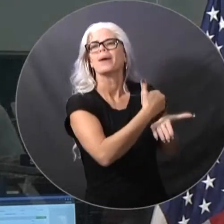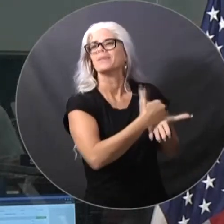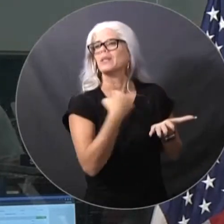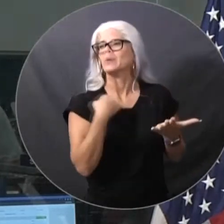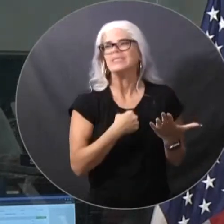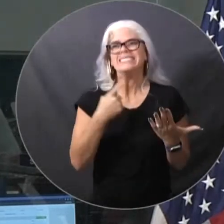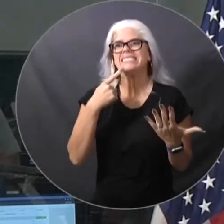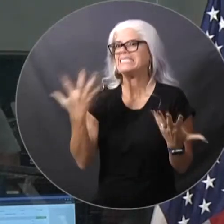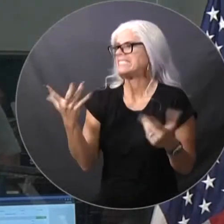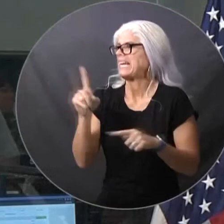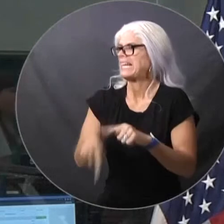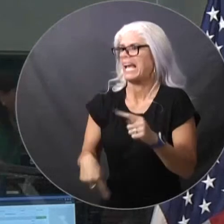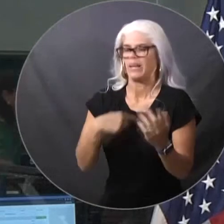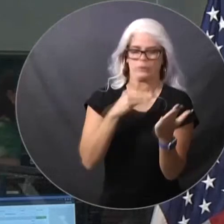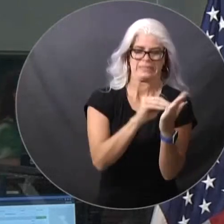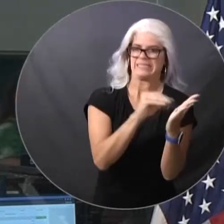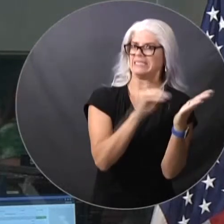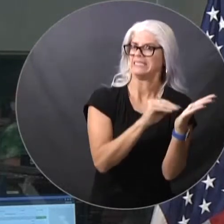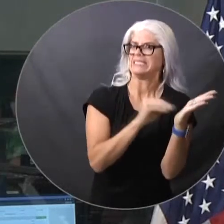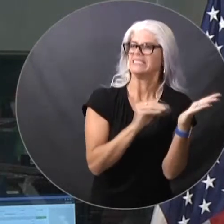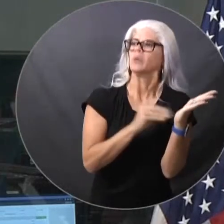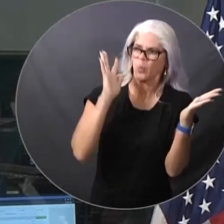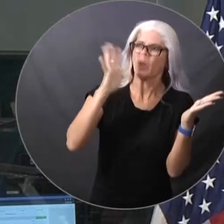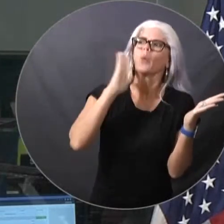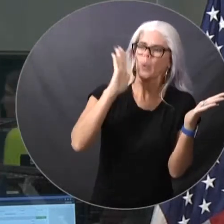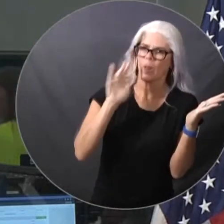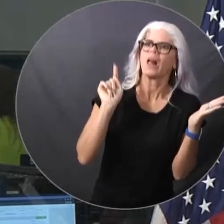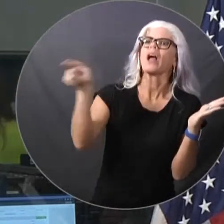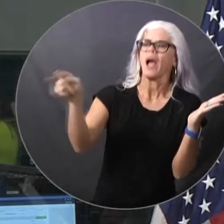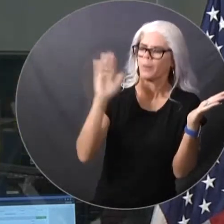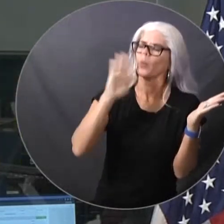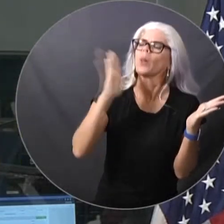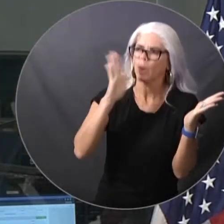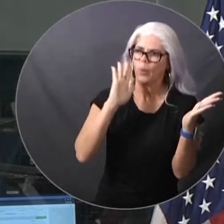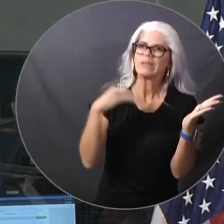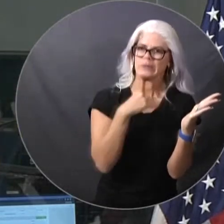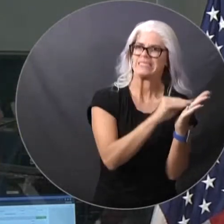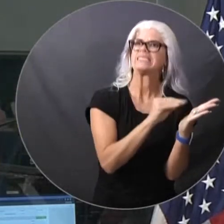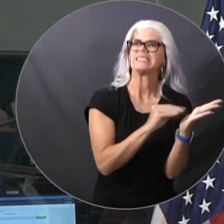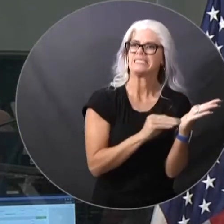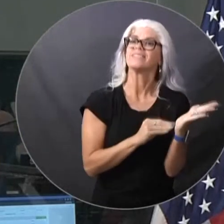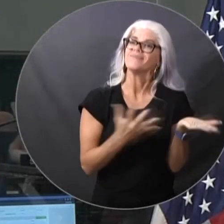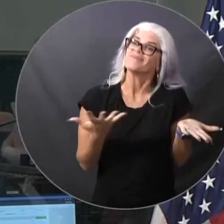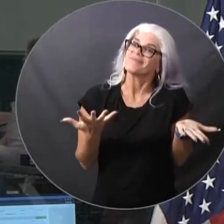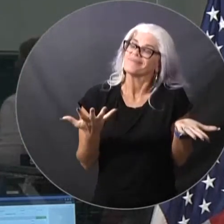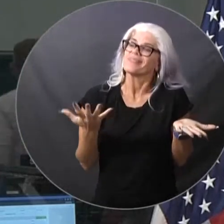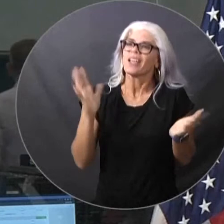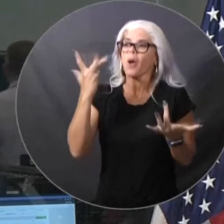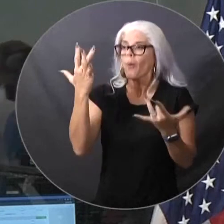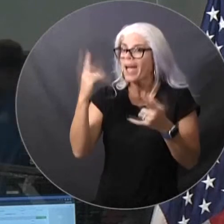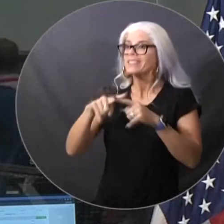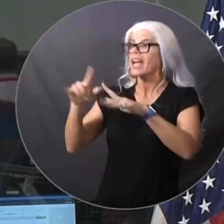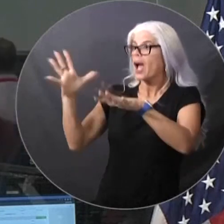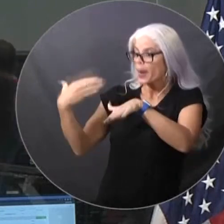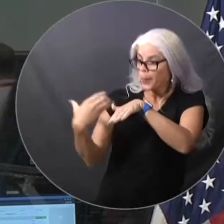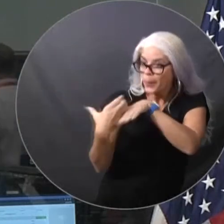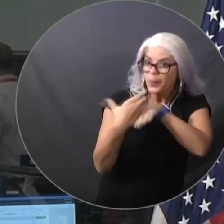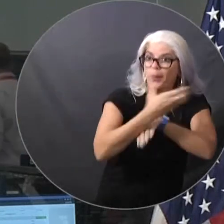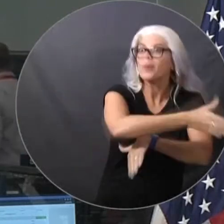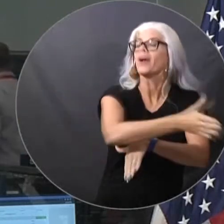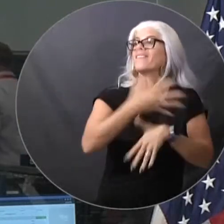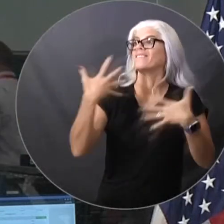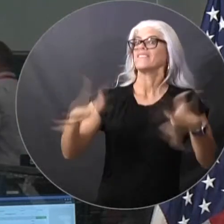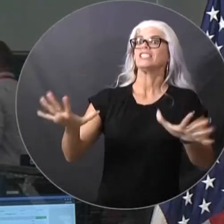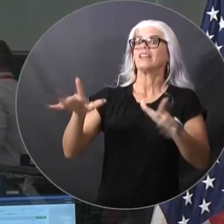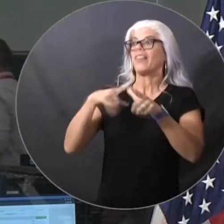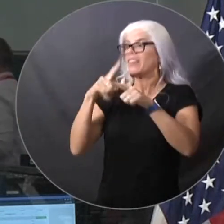logged, and there will be a response, but it's likely going to take a little time for this storm to move forward so that it's safe for